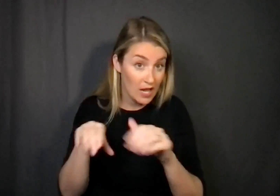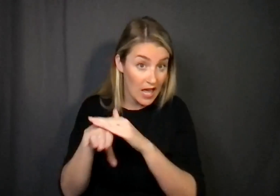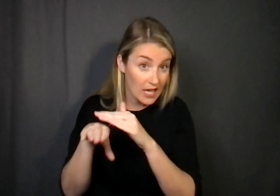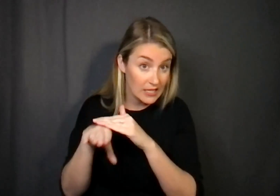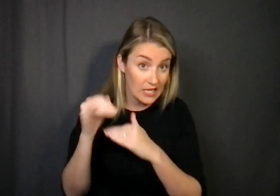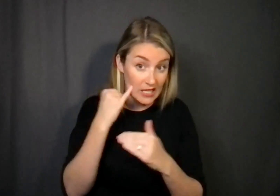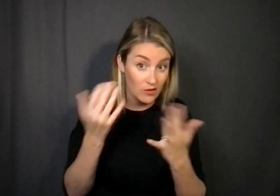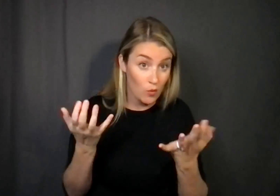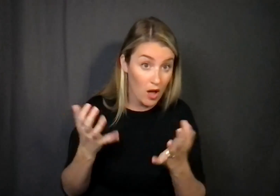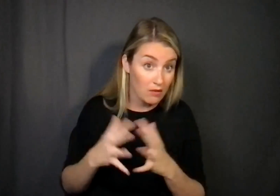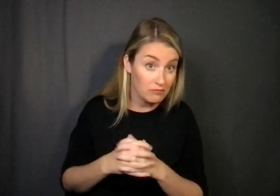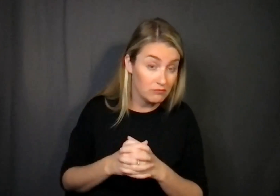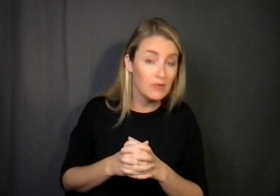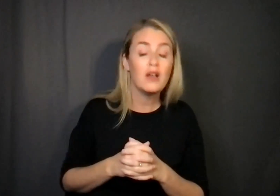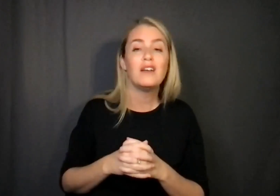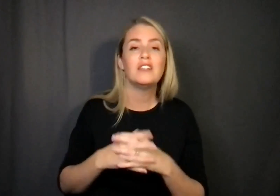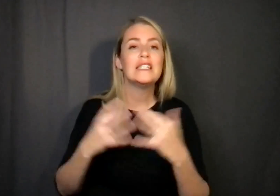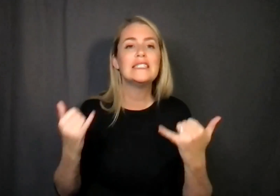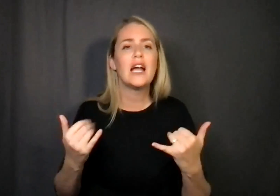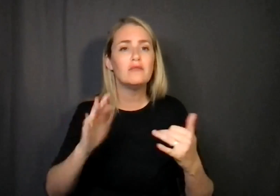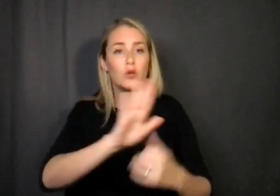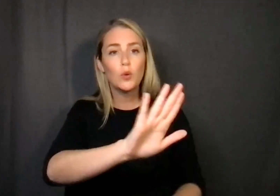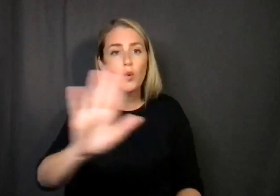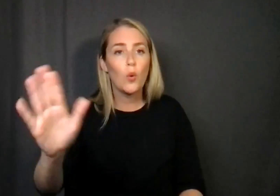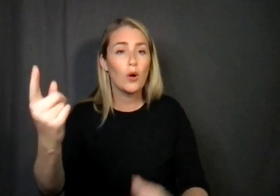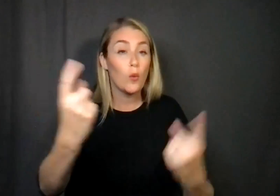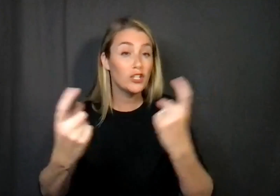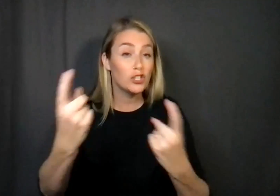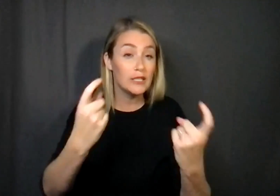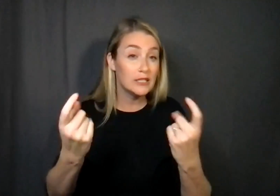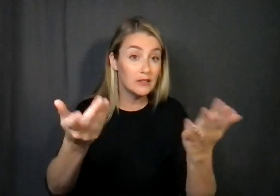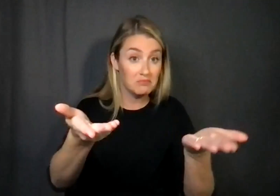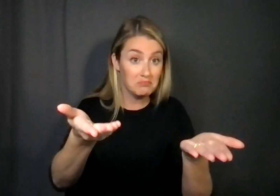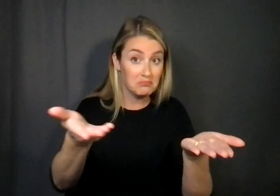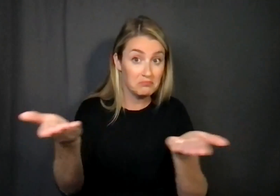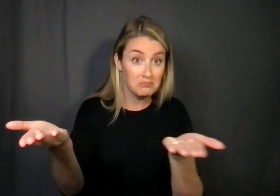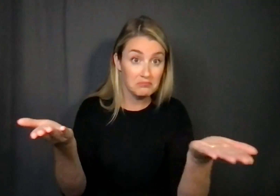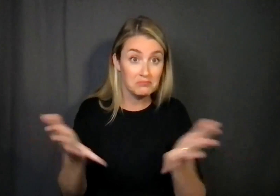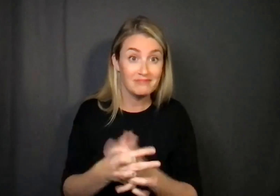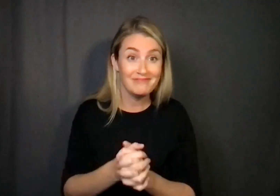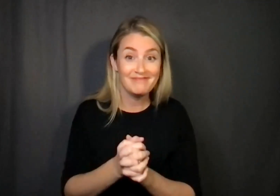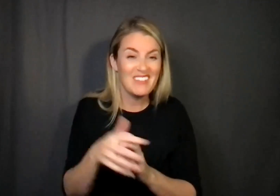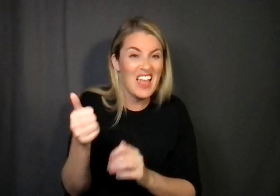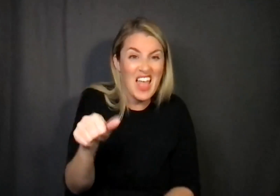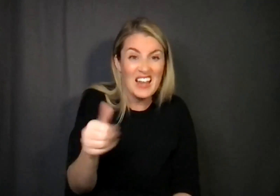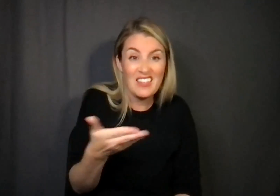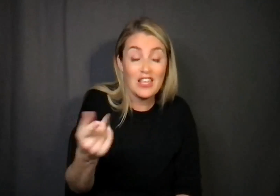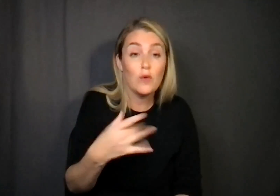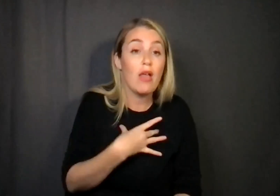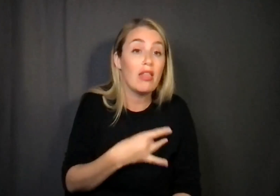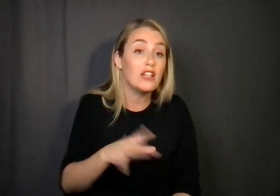to. En este video, pero les vamos a dar un par de minutos para que puedan entrar. ¿Alguien más tiene una